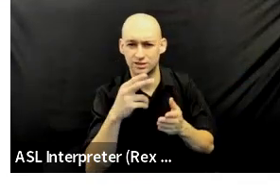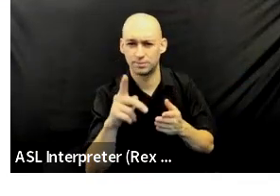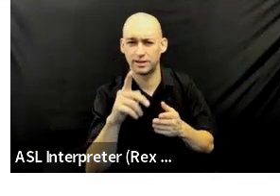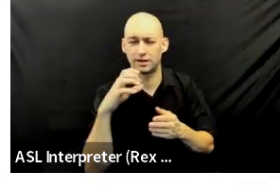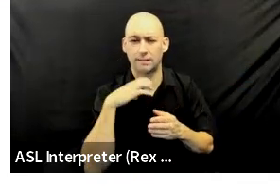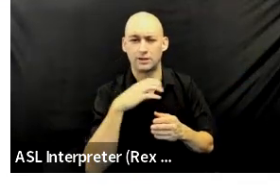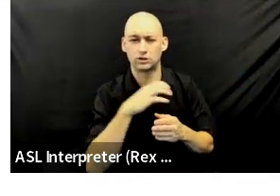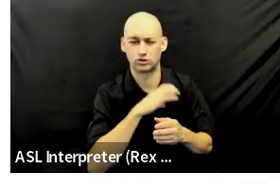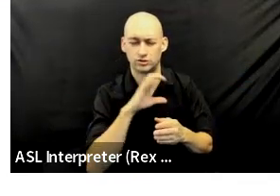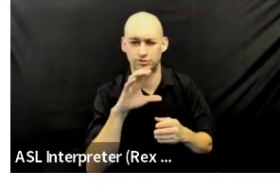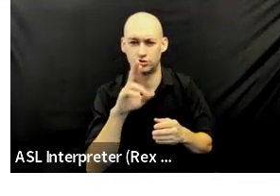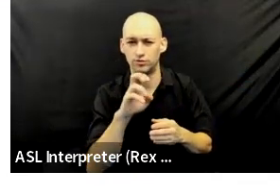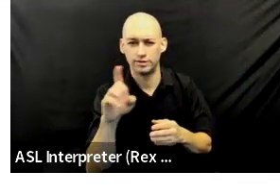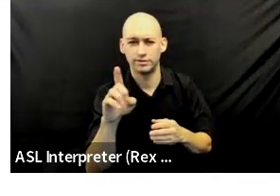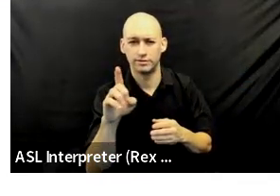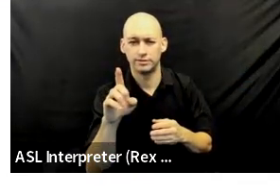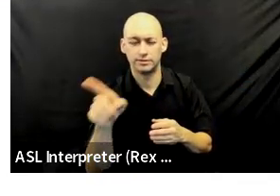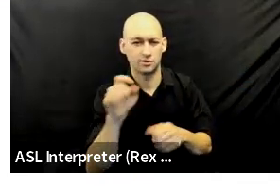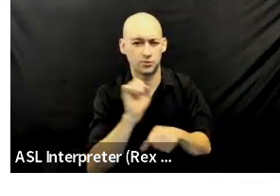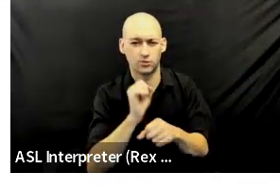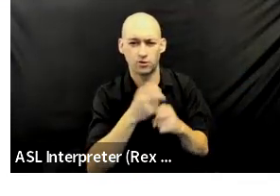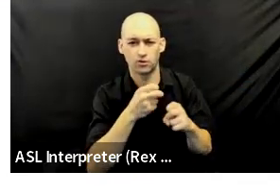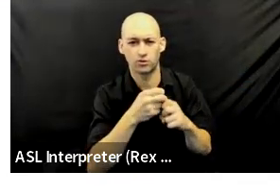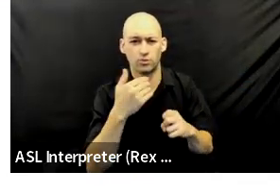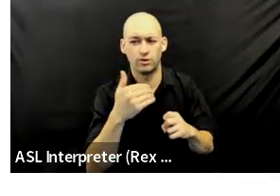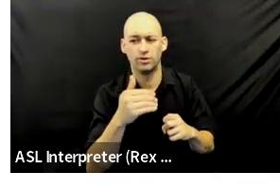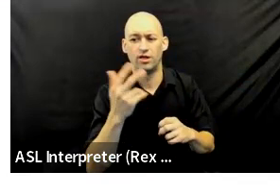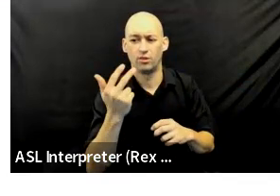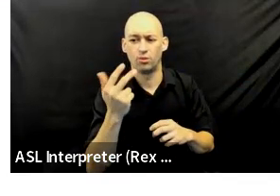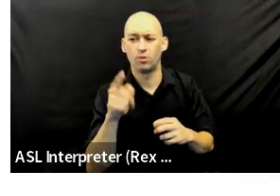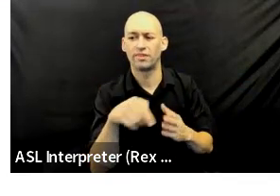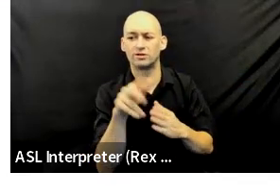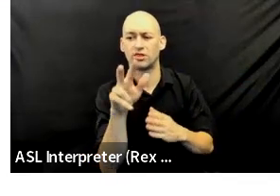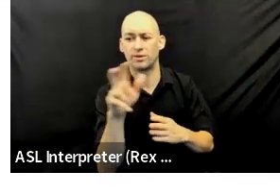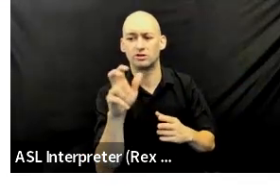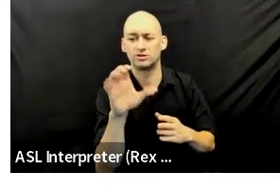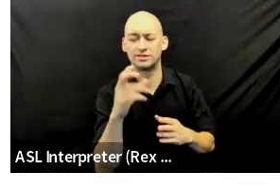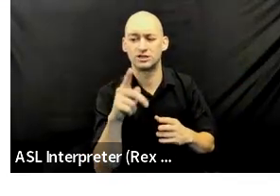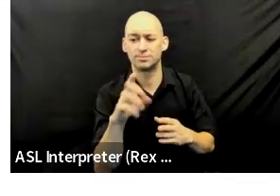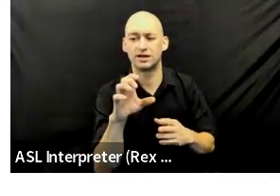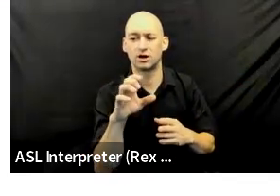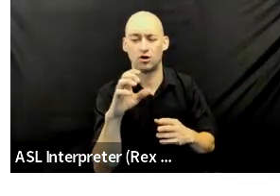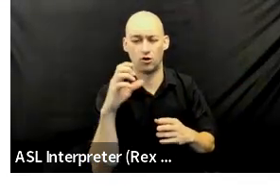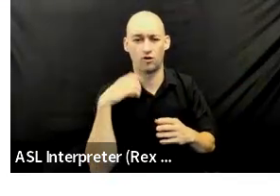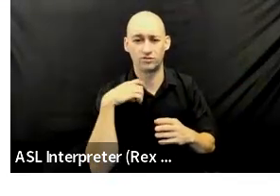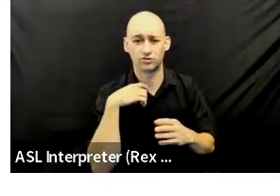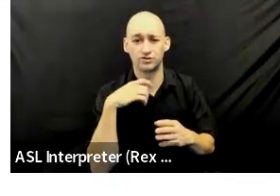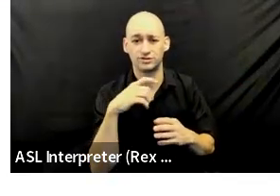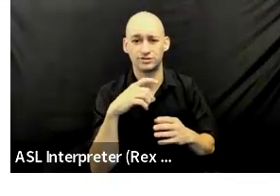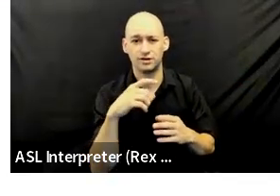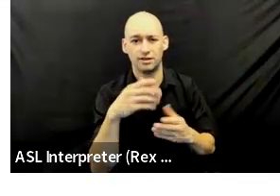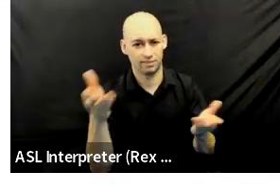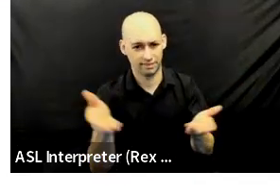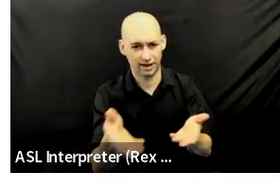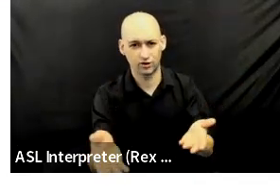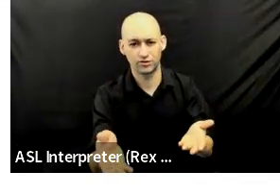Dury for his work as well. He had nearly 1,300 CHP officers present